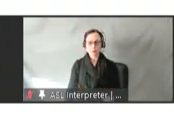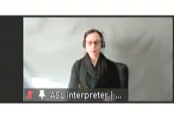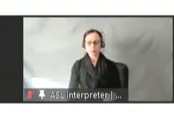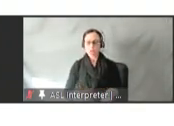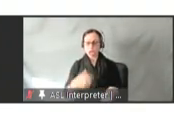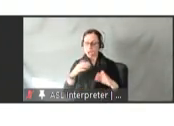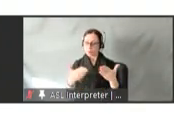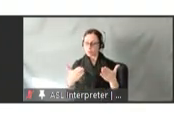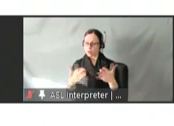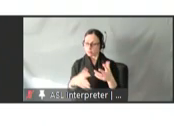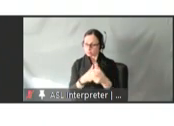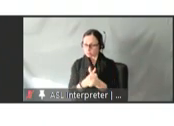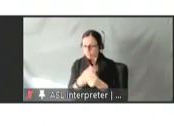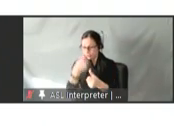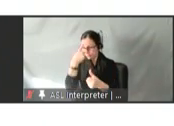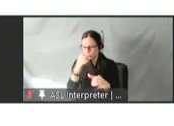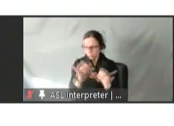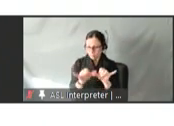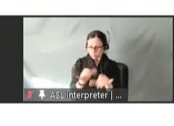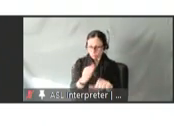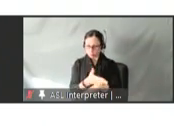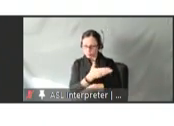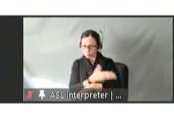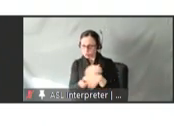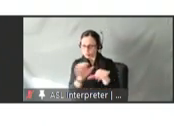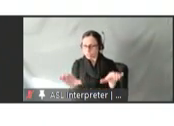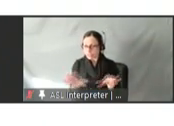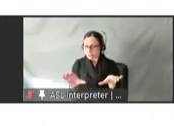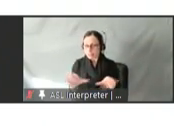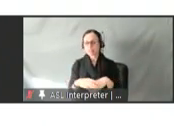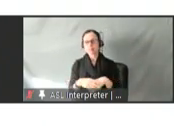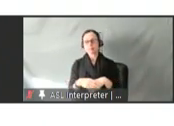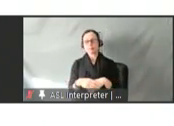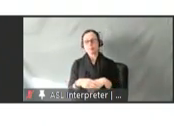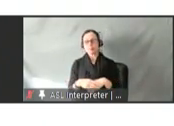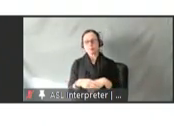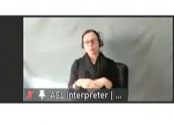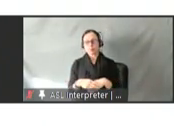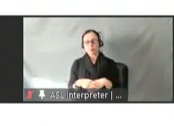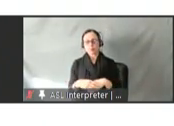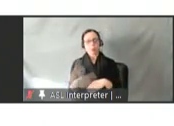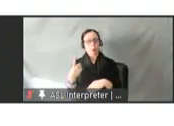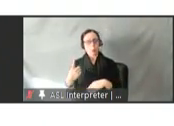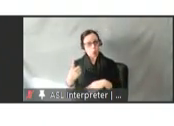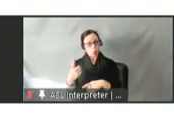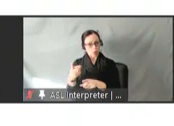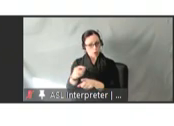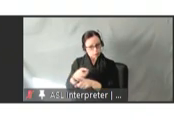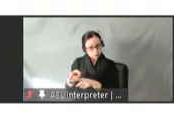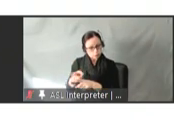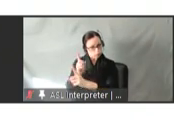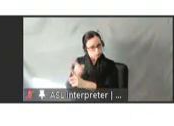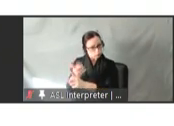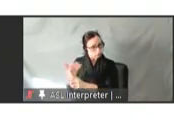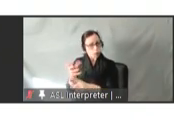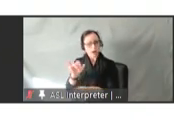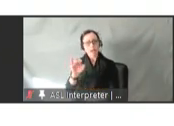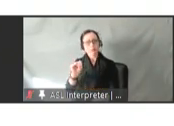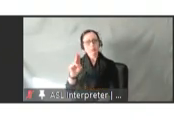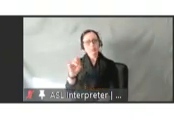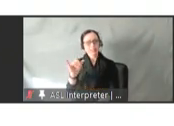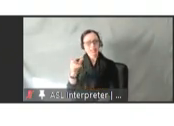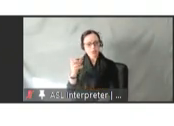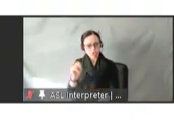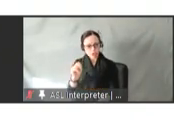an update on our measurement and improvement activities. And then one of the areas that we are working in, it's the Immunization